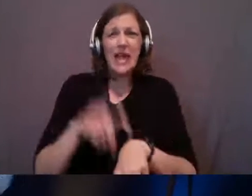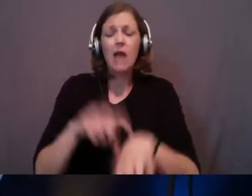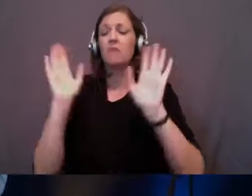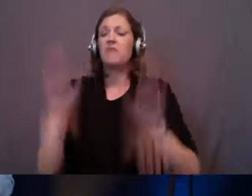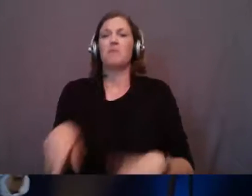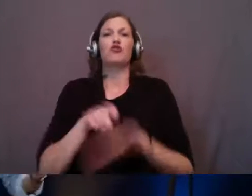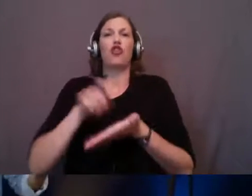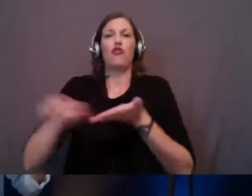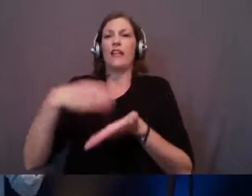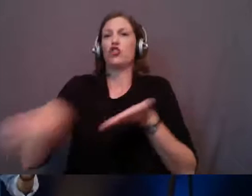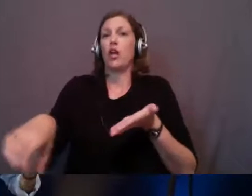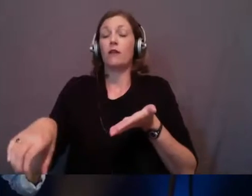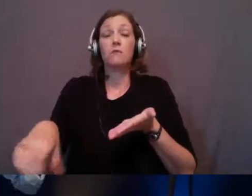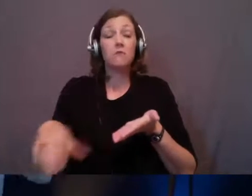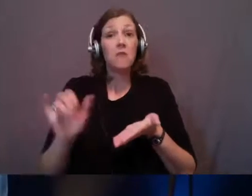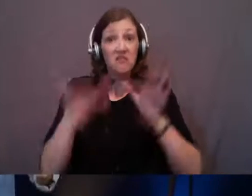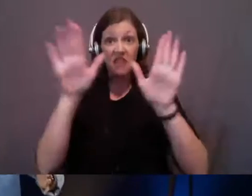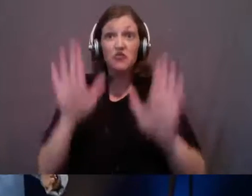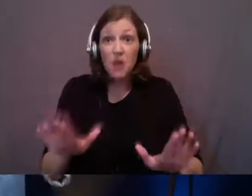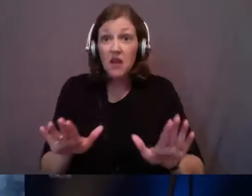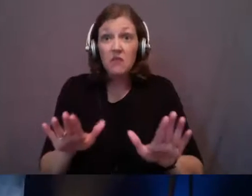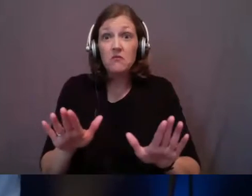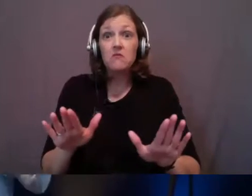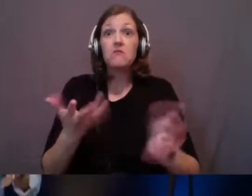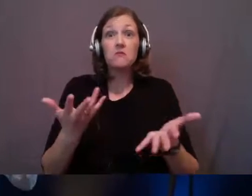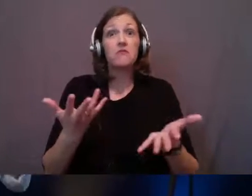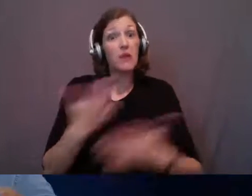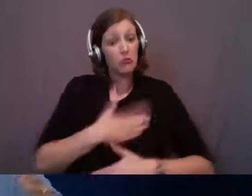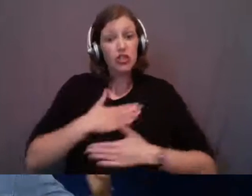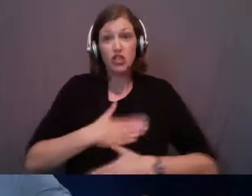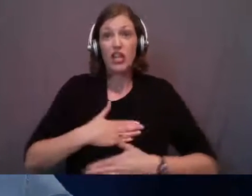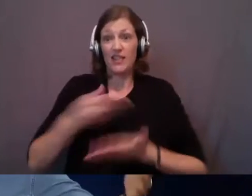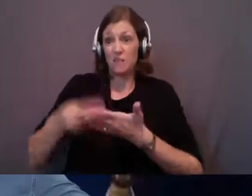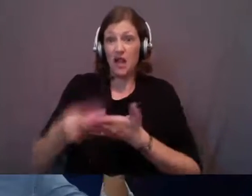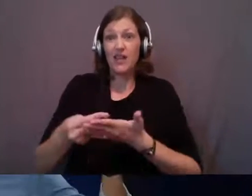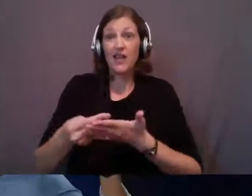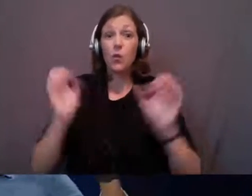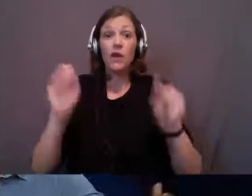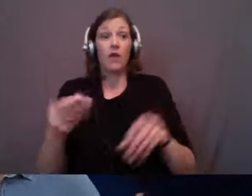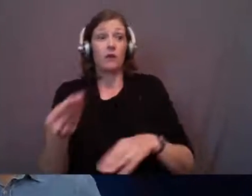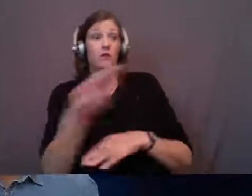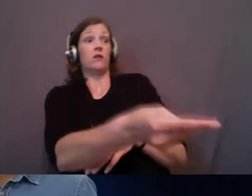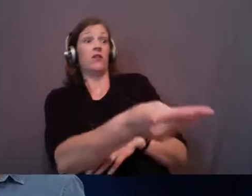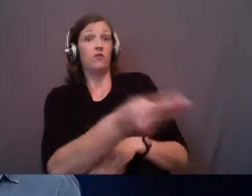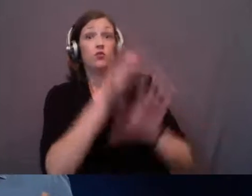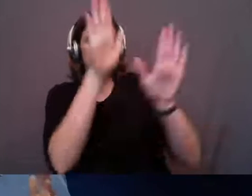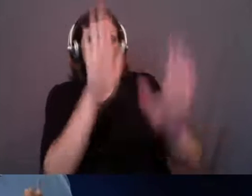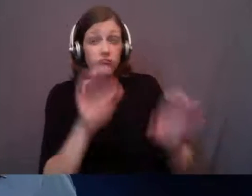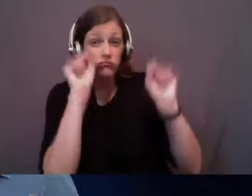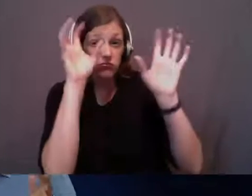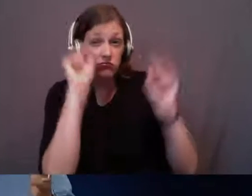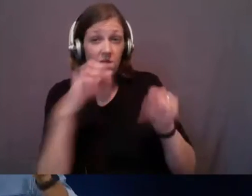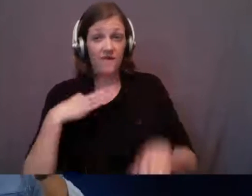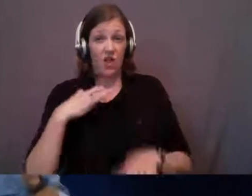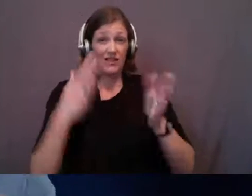write the check. And that's great. We're grateful for the generosity, and we can put that in the hands of incredible volunteers who want to make a difference. But how many